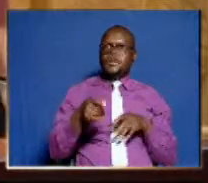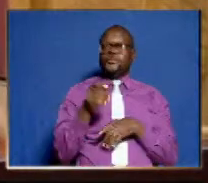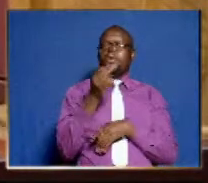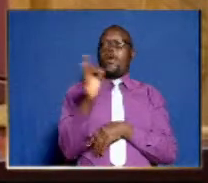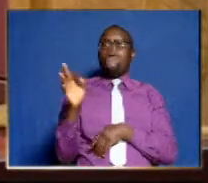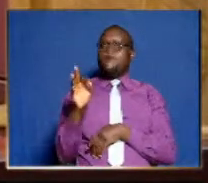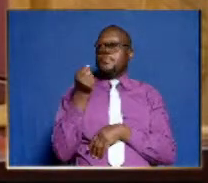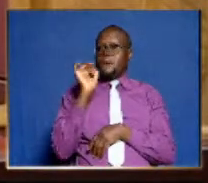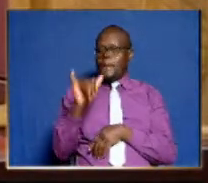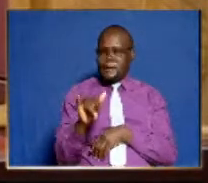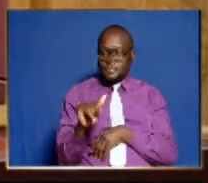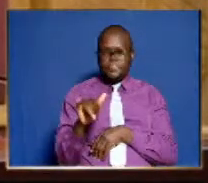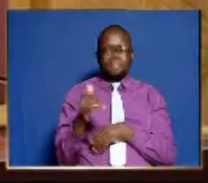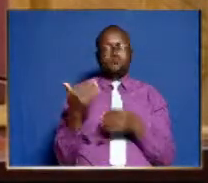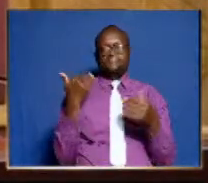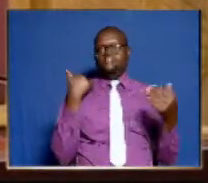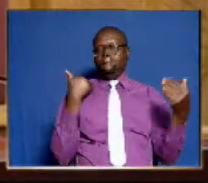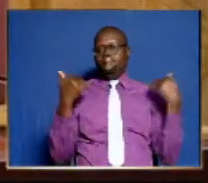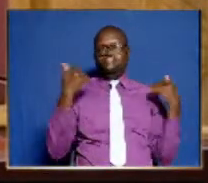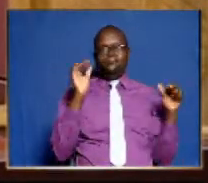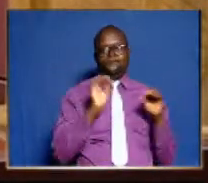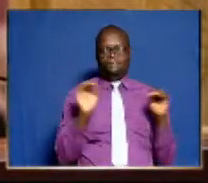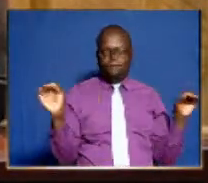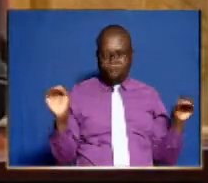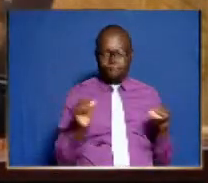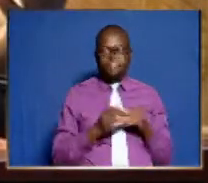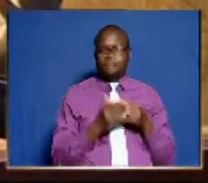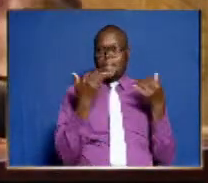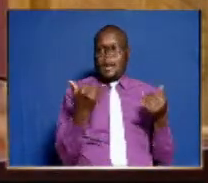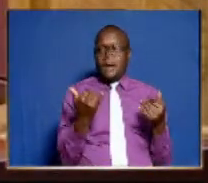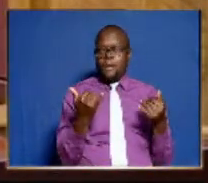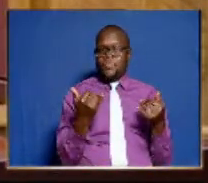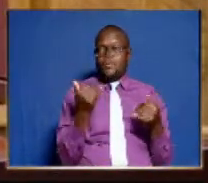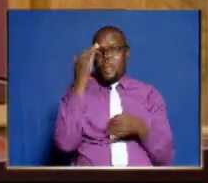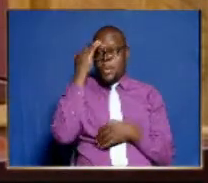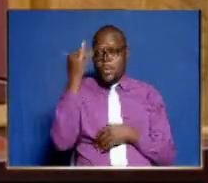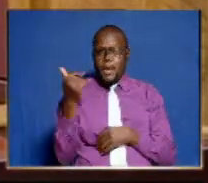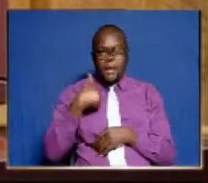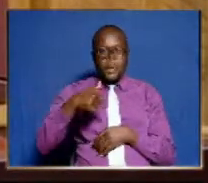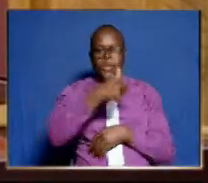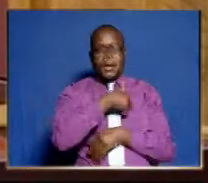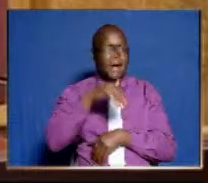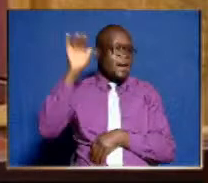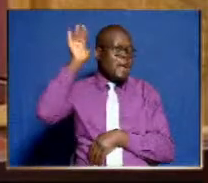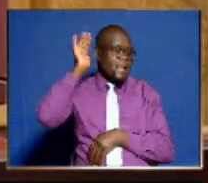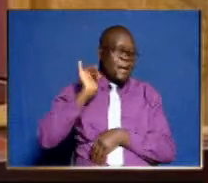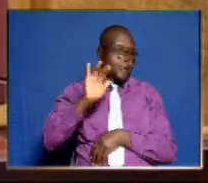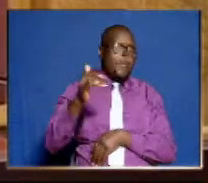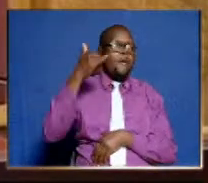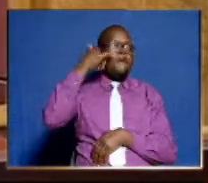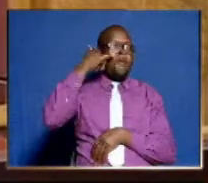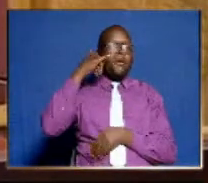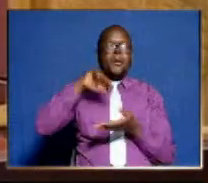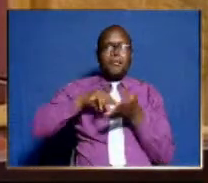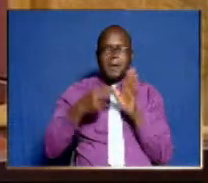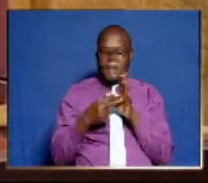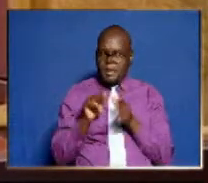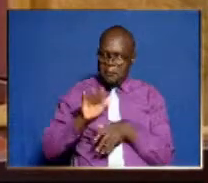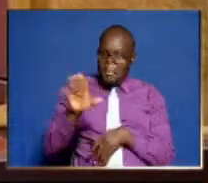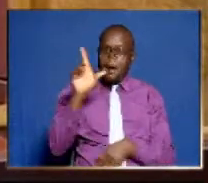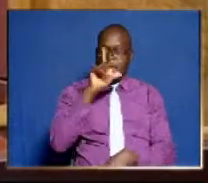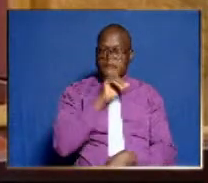so that it does not distort your thought. Now, by the fact that we can hear it on mic, it means it's yours.